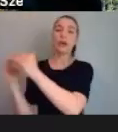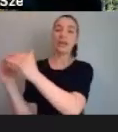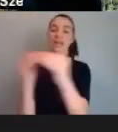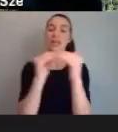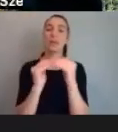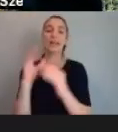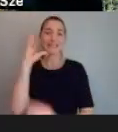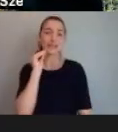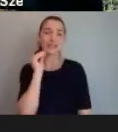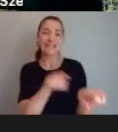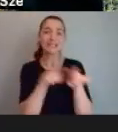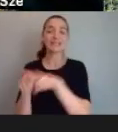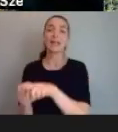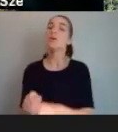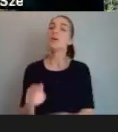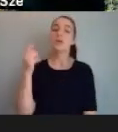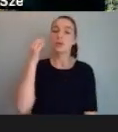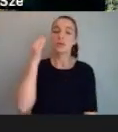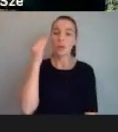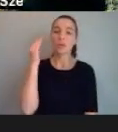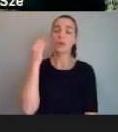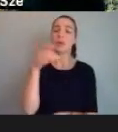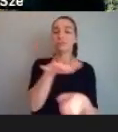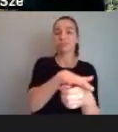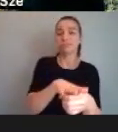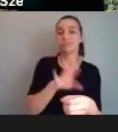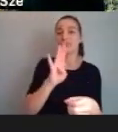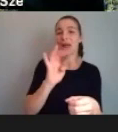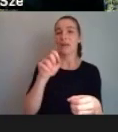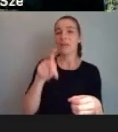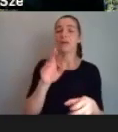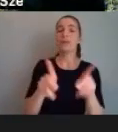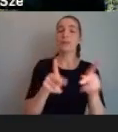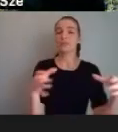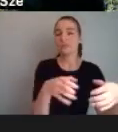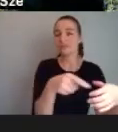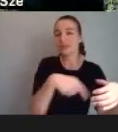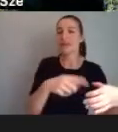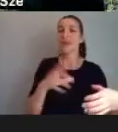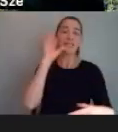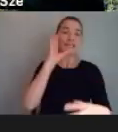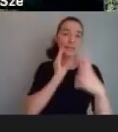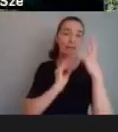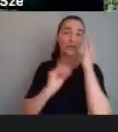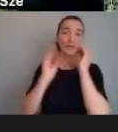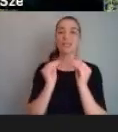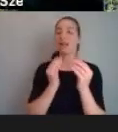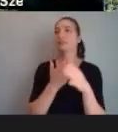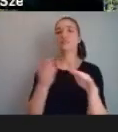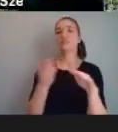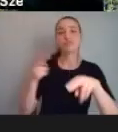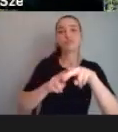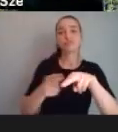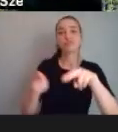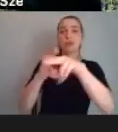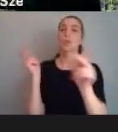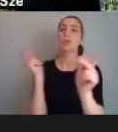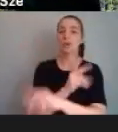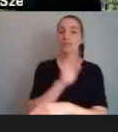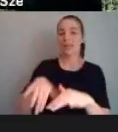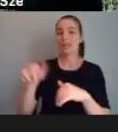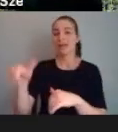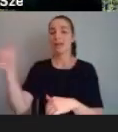now, but one of my favorite, um, poems and I think really captures the kind of soundtrack of freedom is, um, was read in